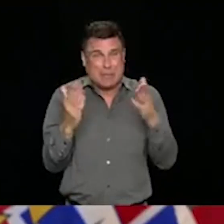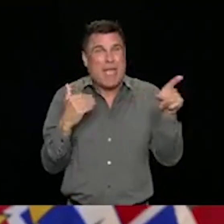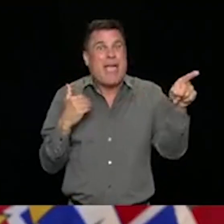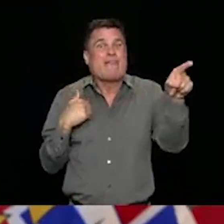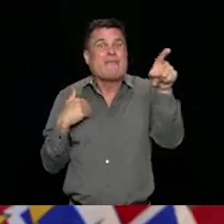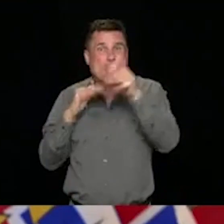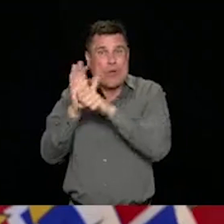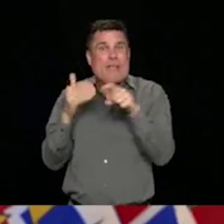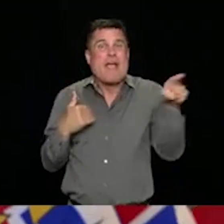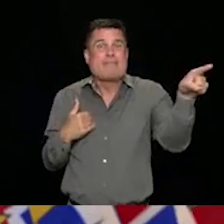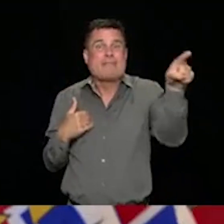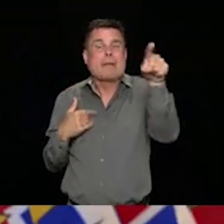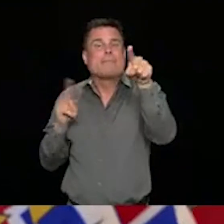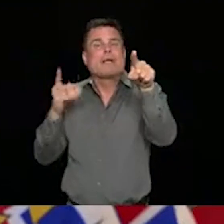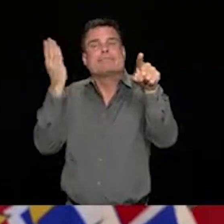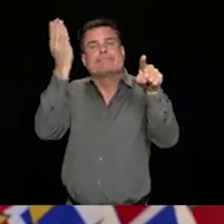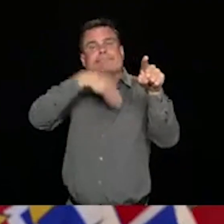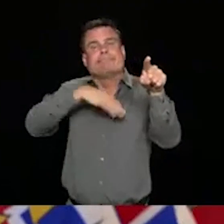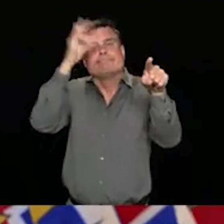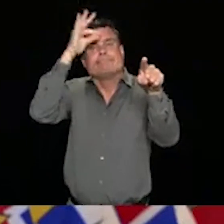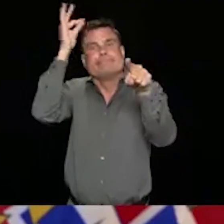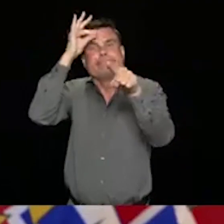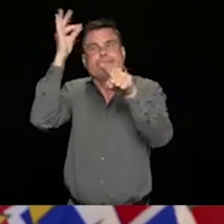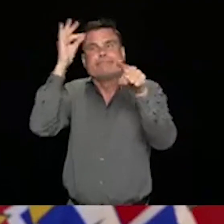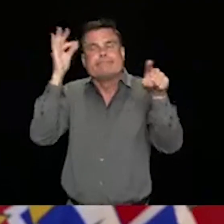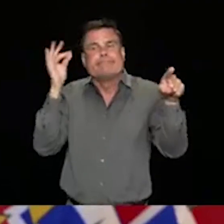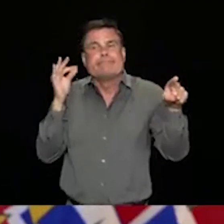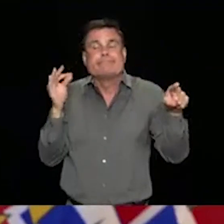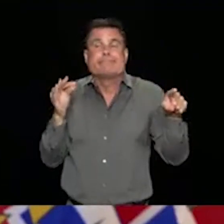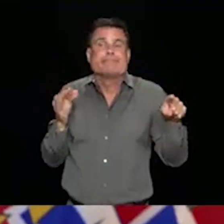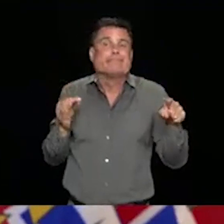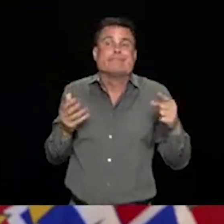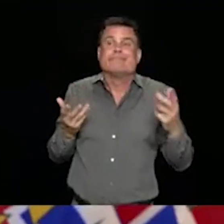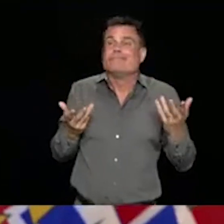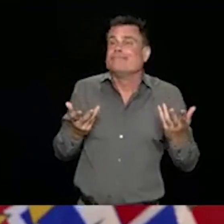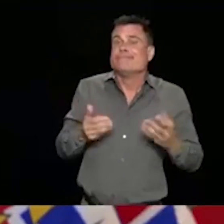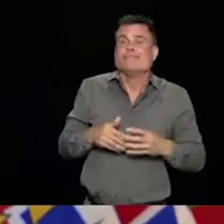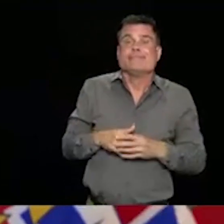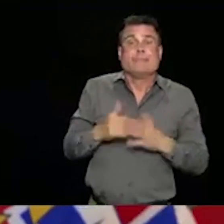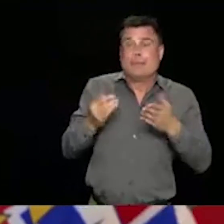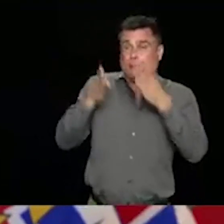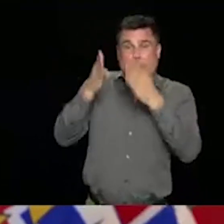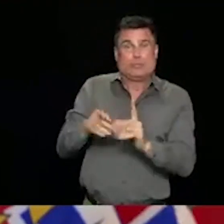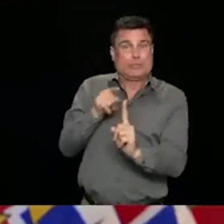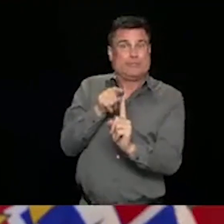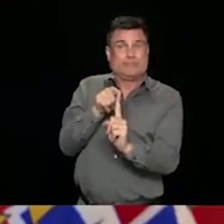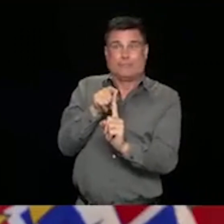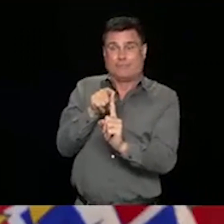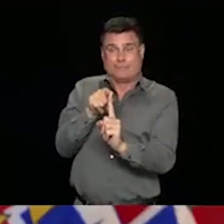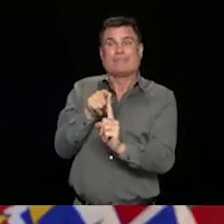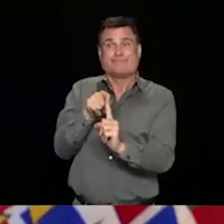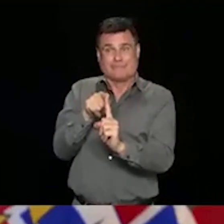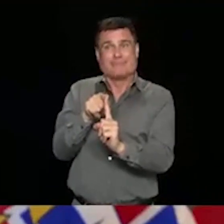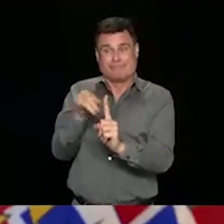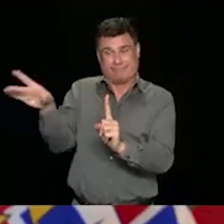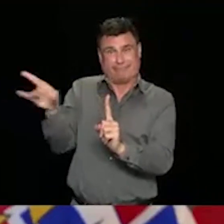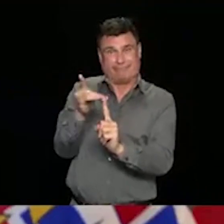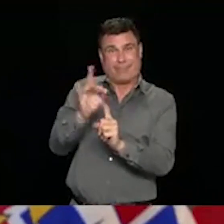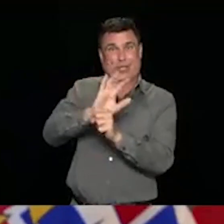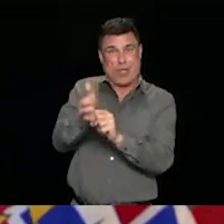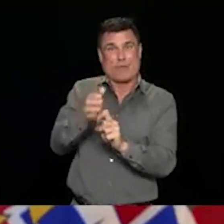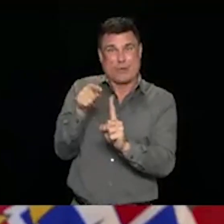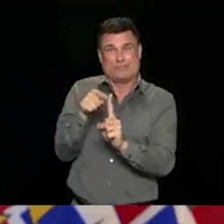family gets compatible symptoms, there may be reasons why they don't want to go in to get a test, and they have a mild illness and they're isolated at home,